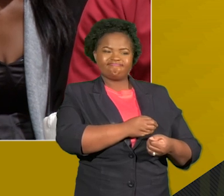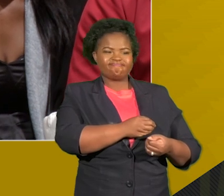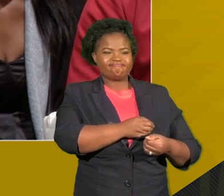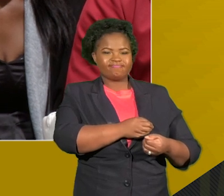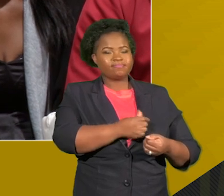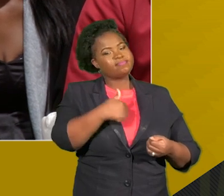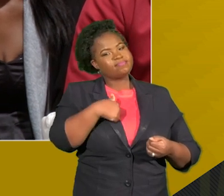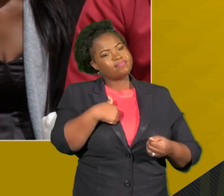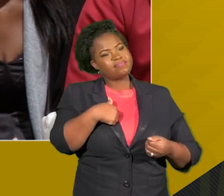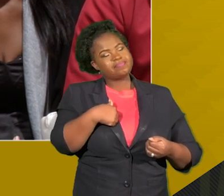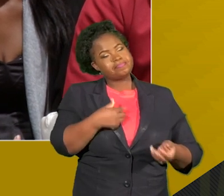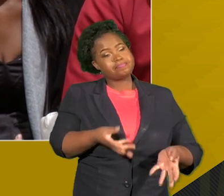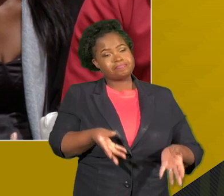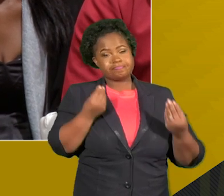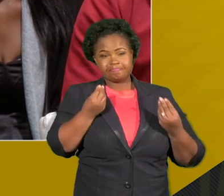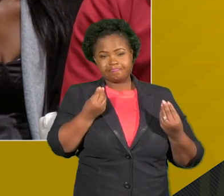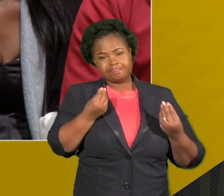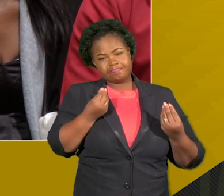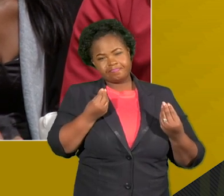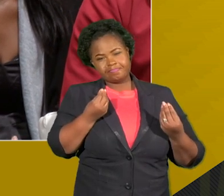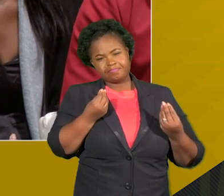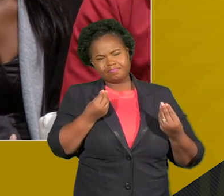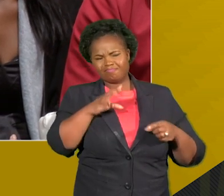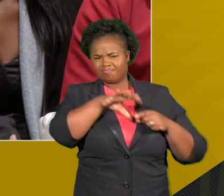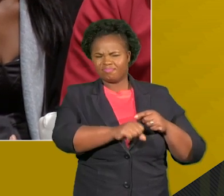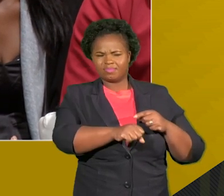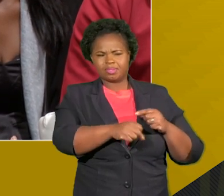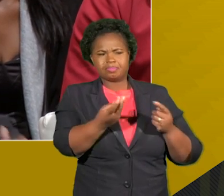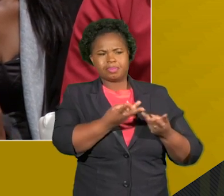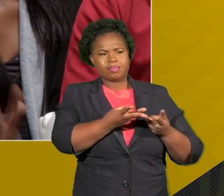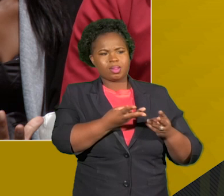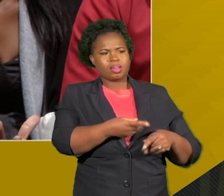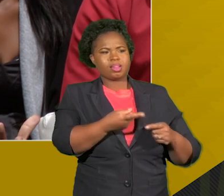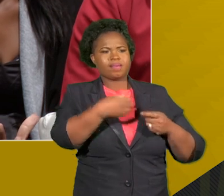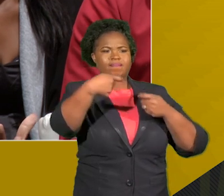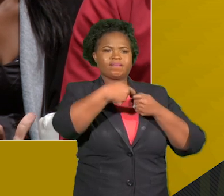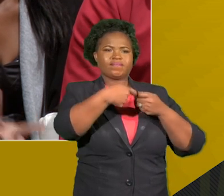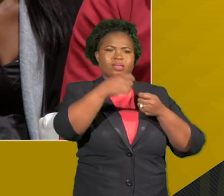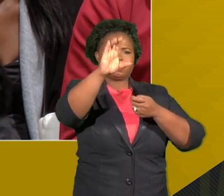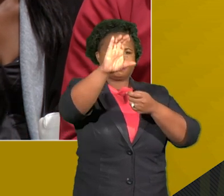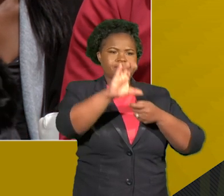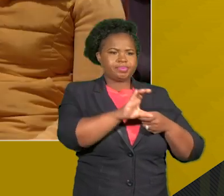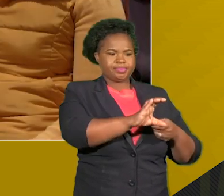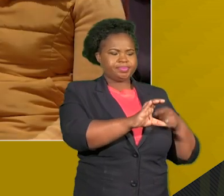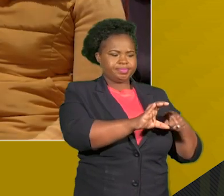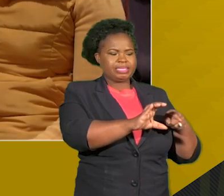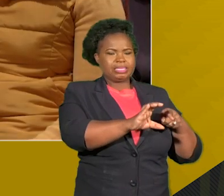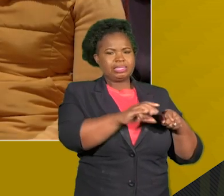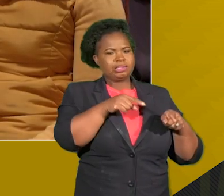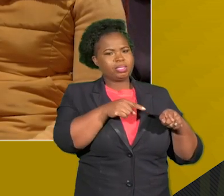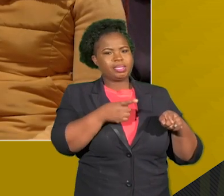I have discovered, kukuthi bathola imali, and then bathi bawube bethola imali, ba-pretend as